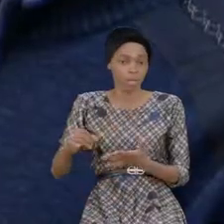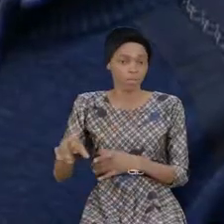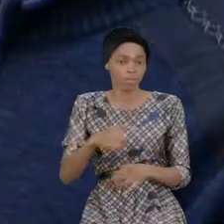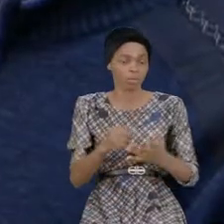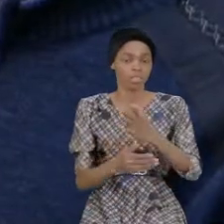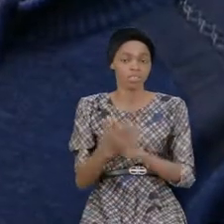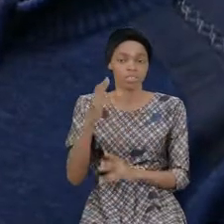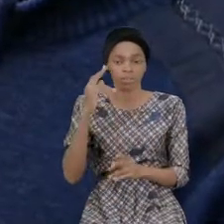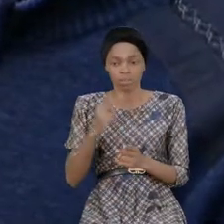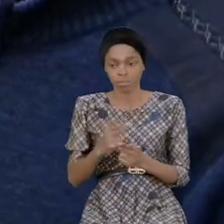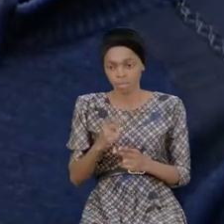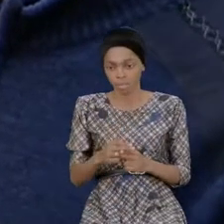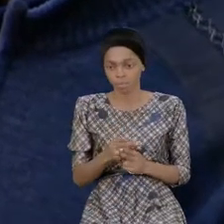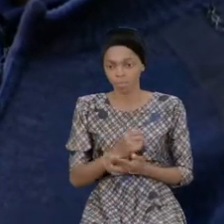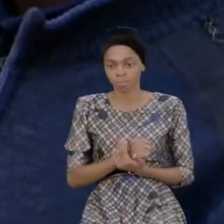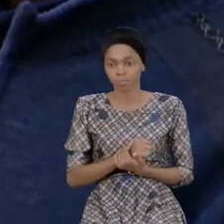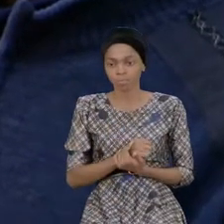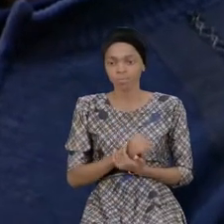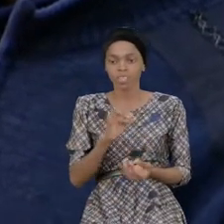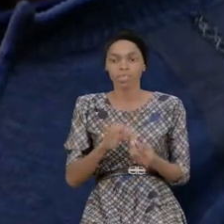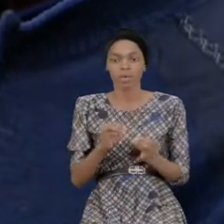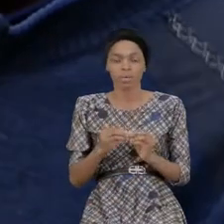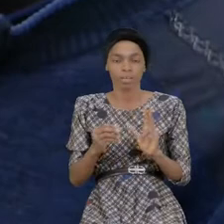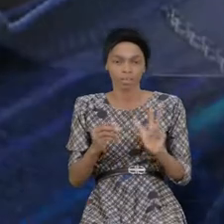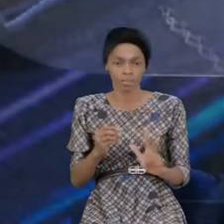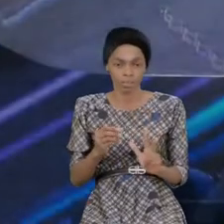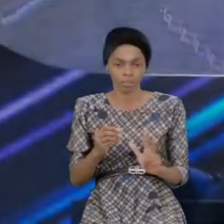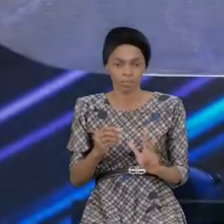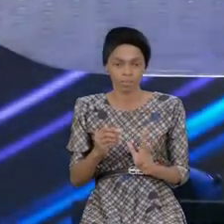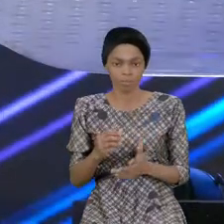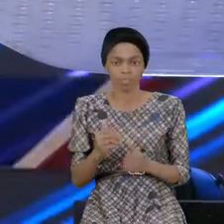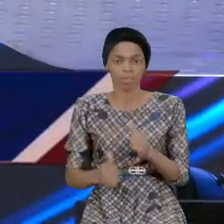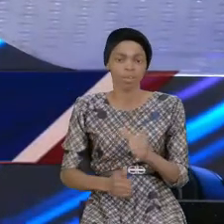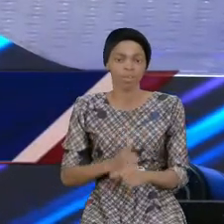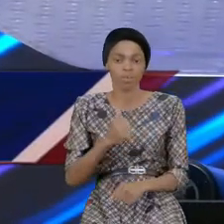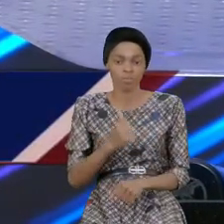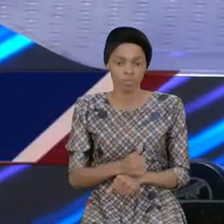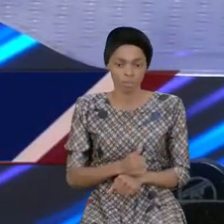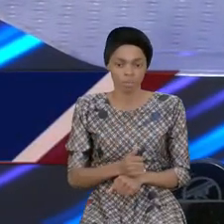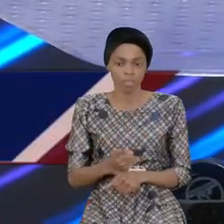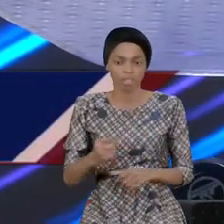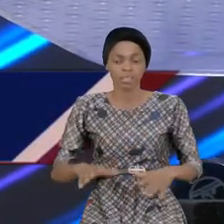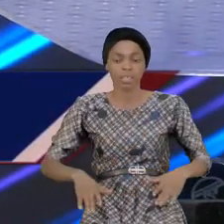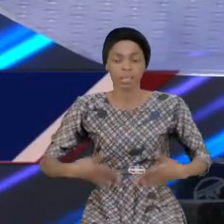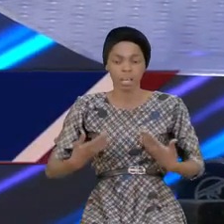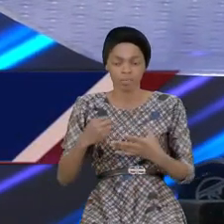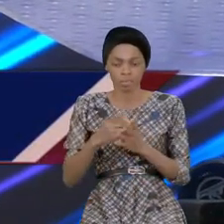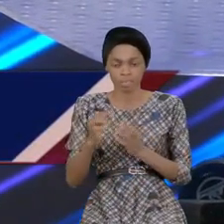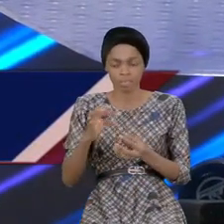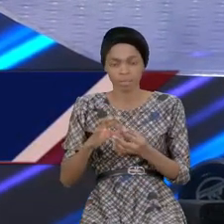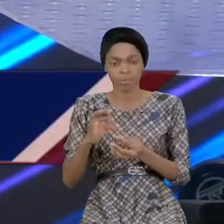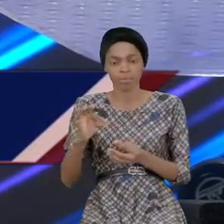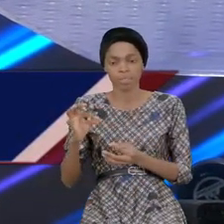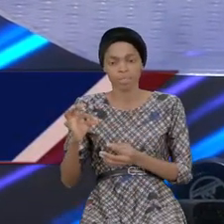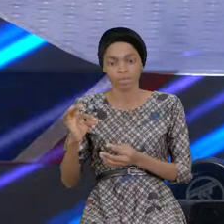Number three, look at number three here, confirming the life in the Spirit. In Galatians